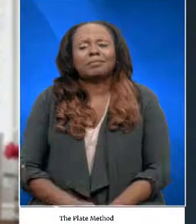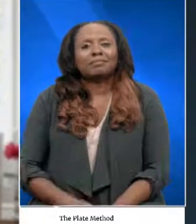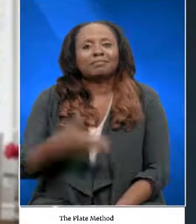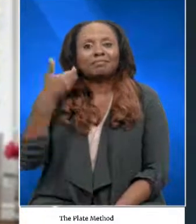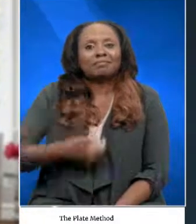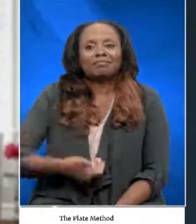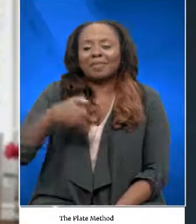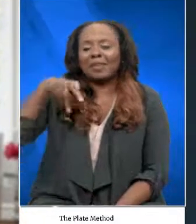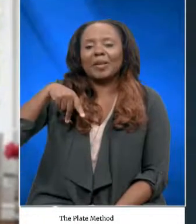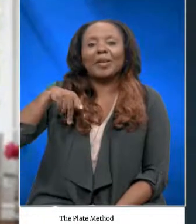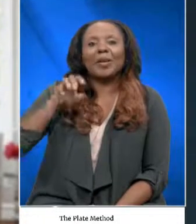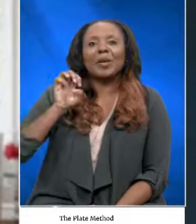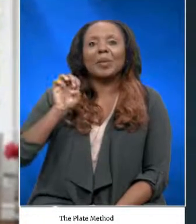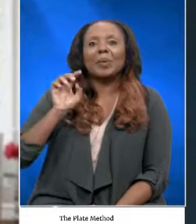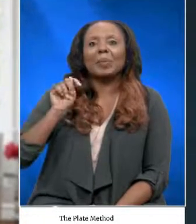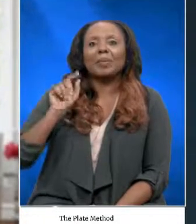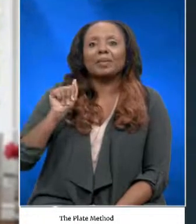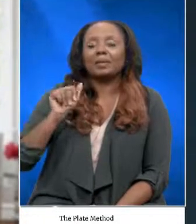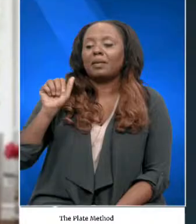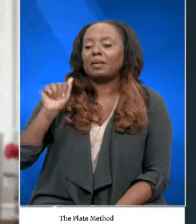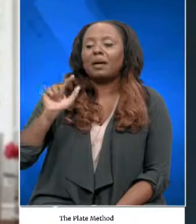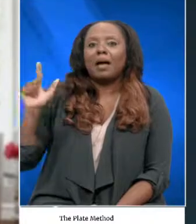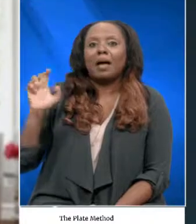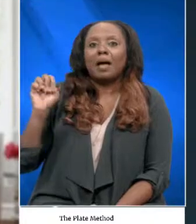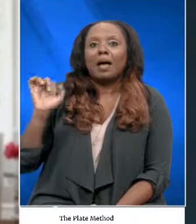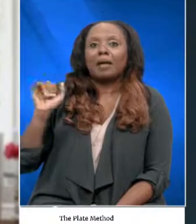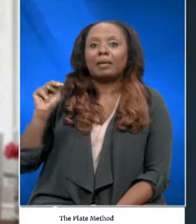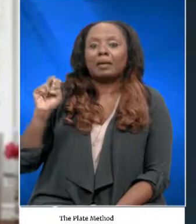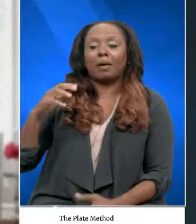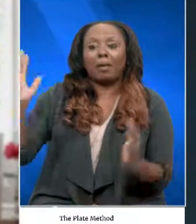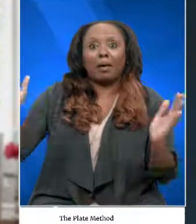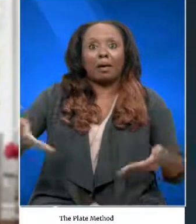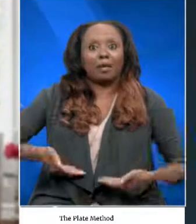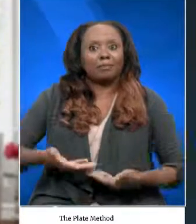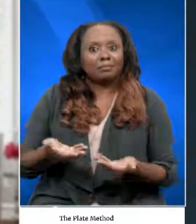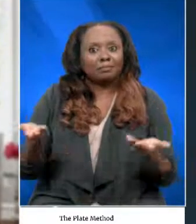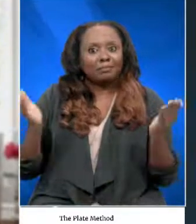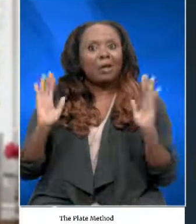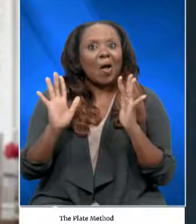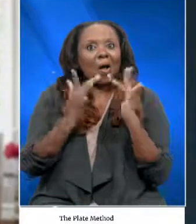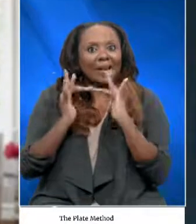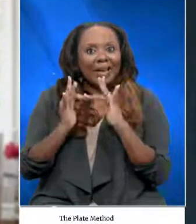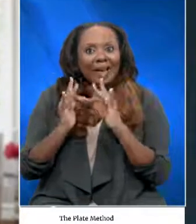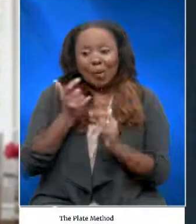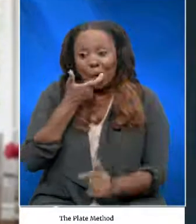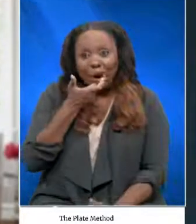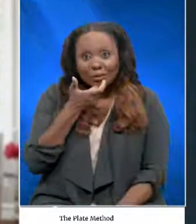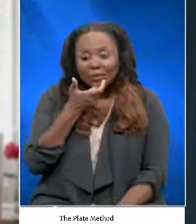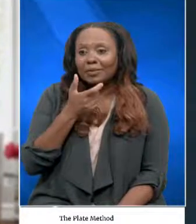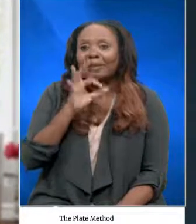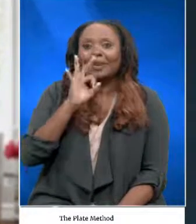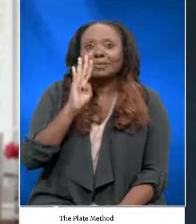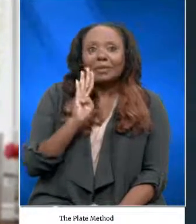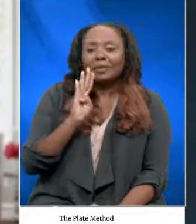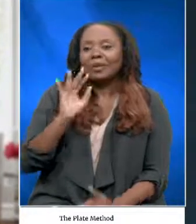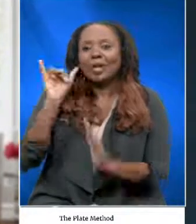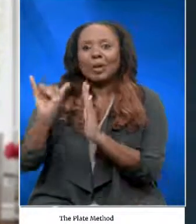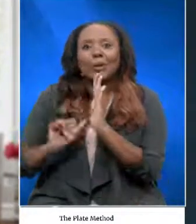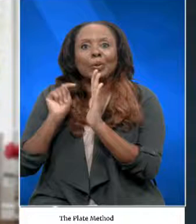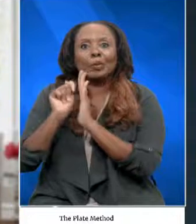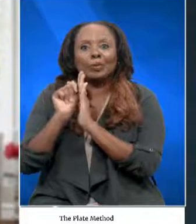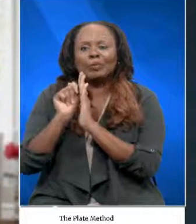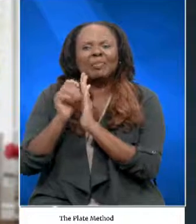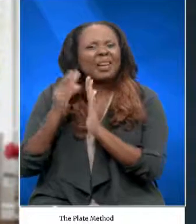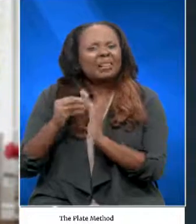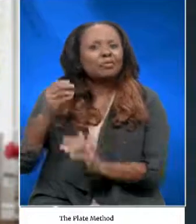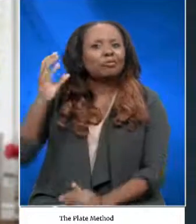Peter Aline. We welcome viewers to CBC TV 8 online, on Facebook and on YouTube, and our